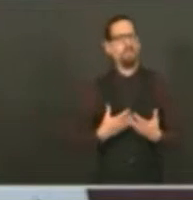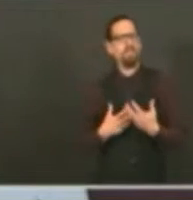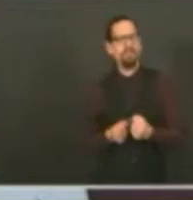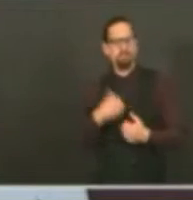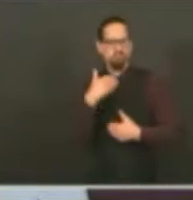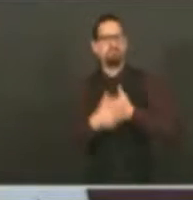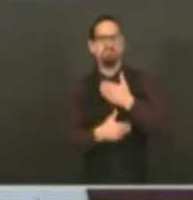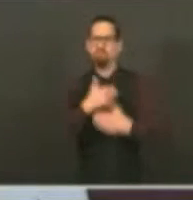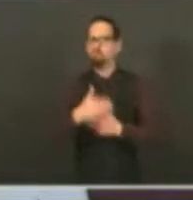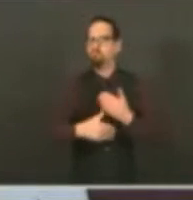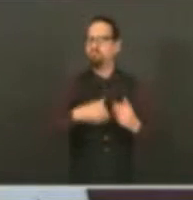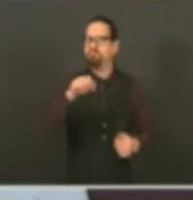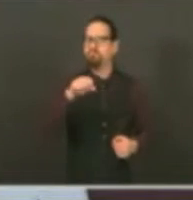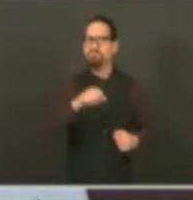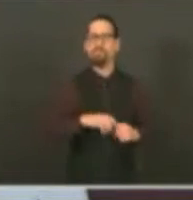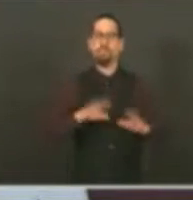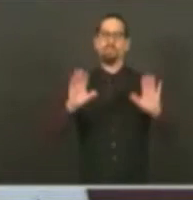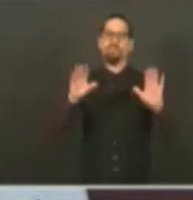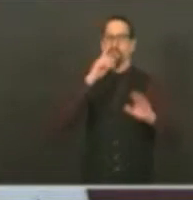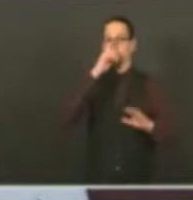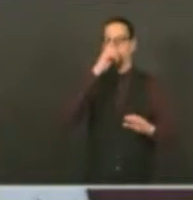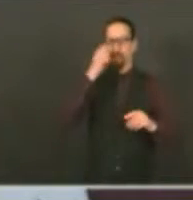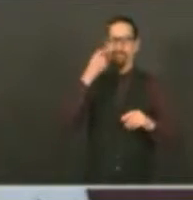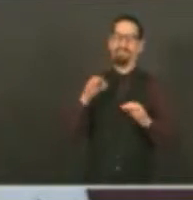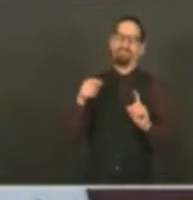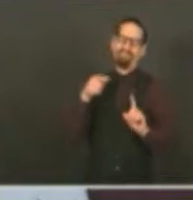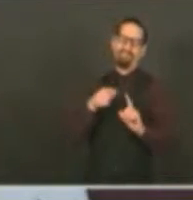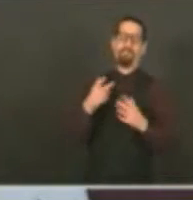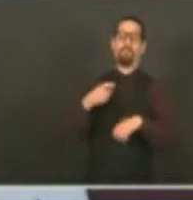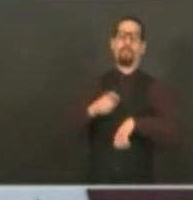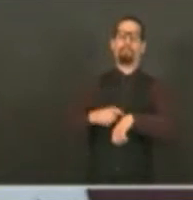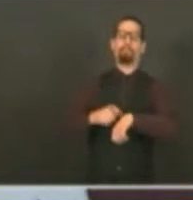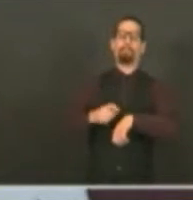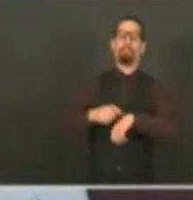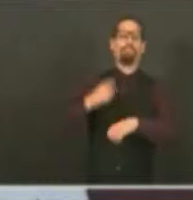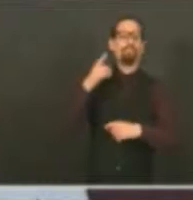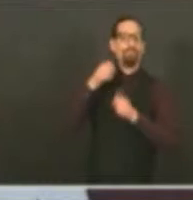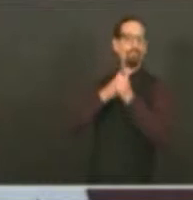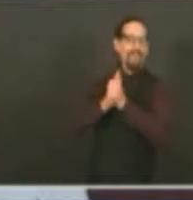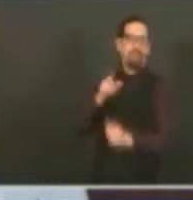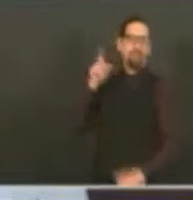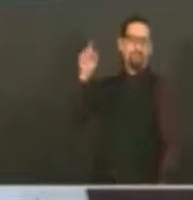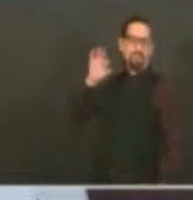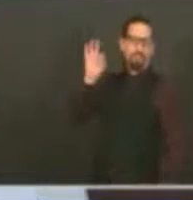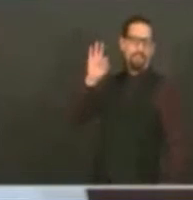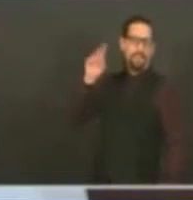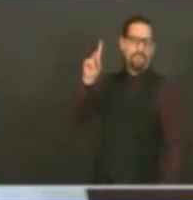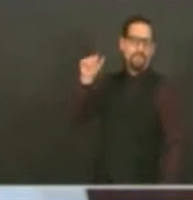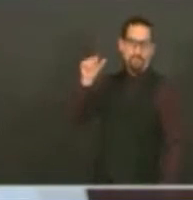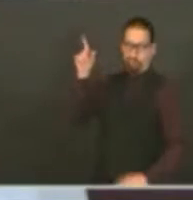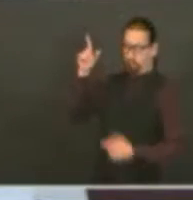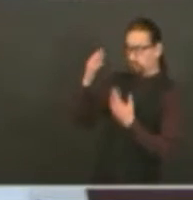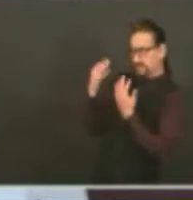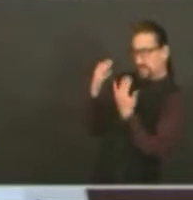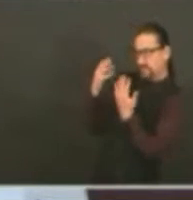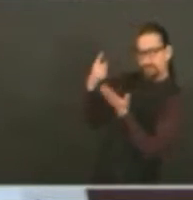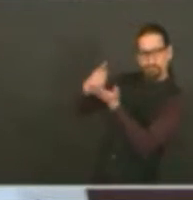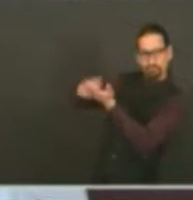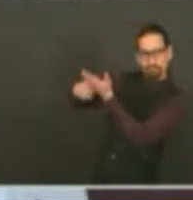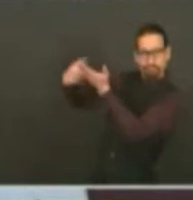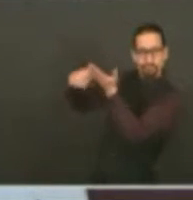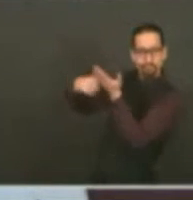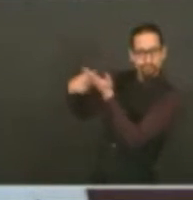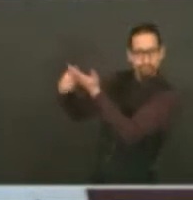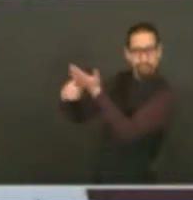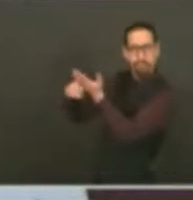this authorization from the FDA today, if and when they give it, will not be a green light for Rhode Island or any state